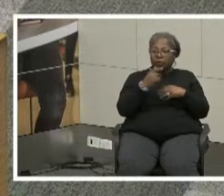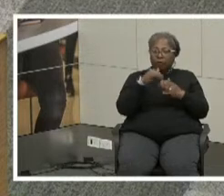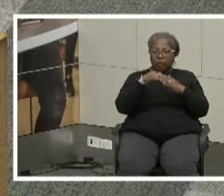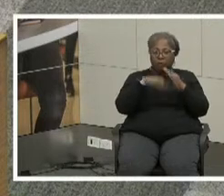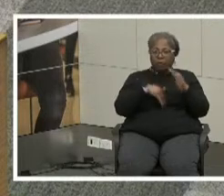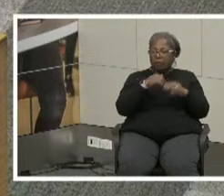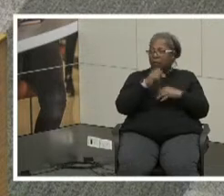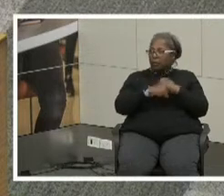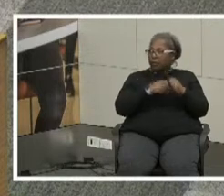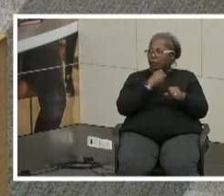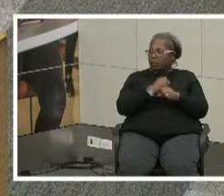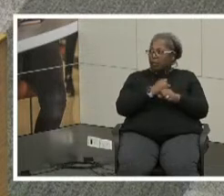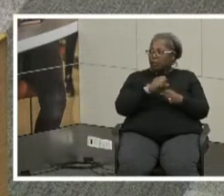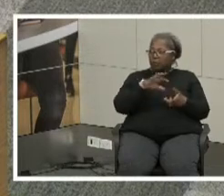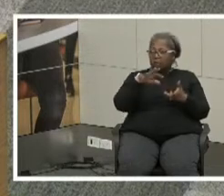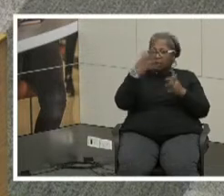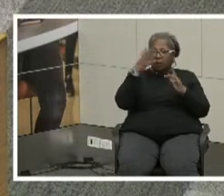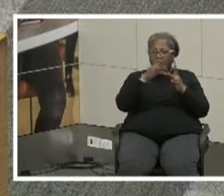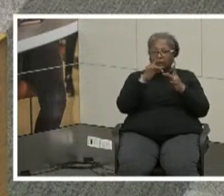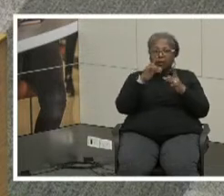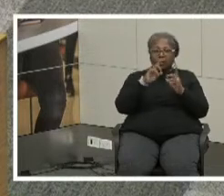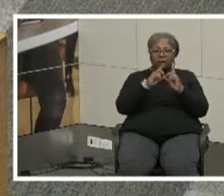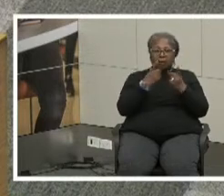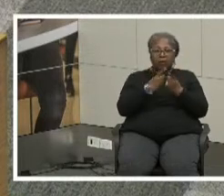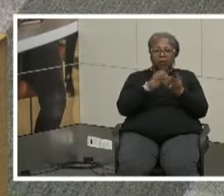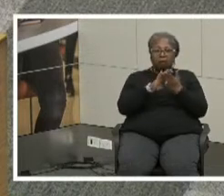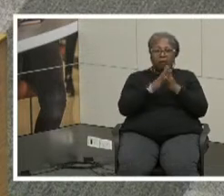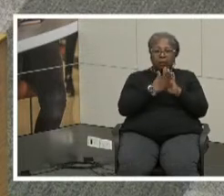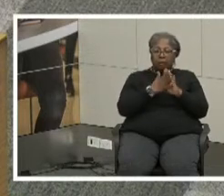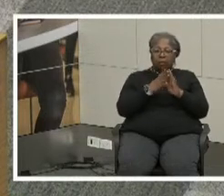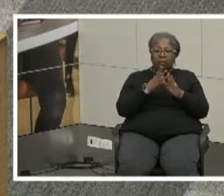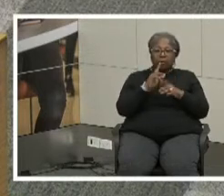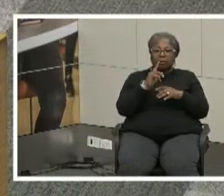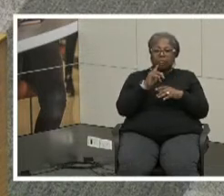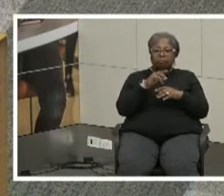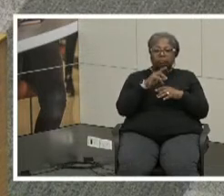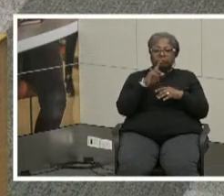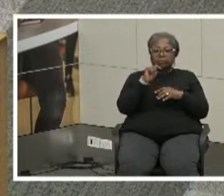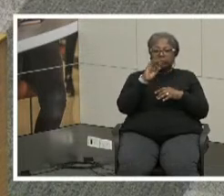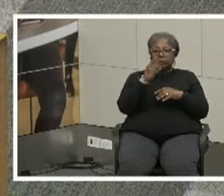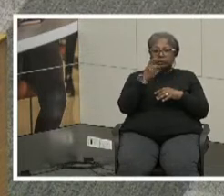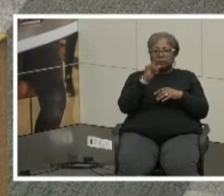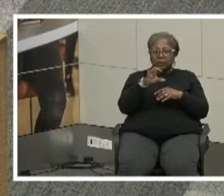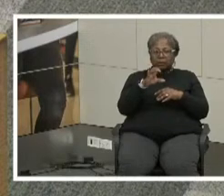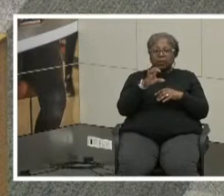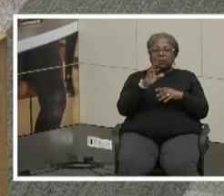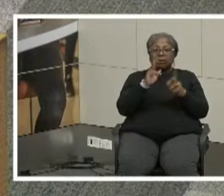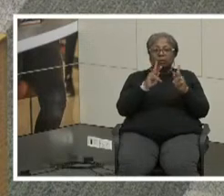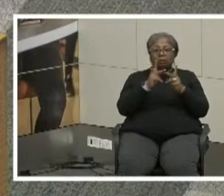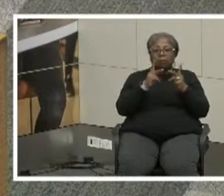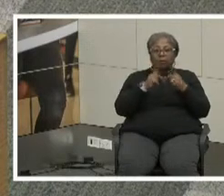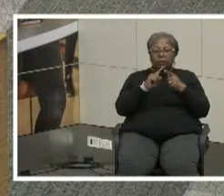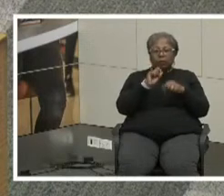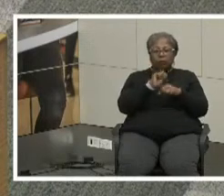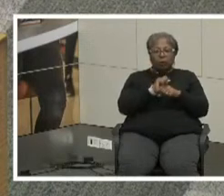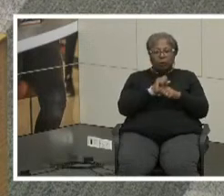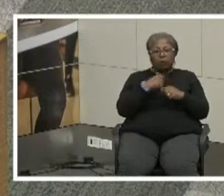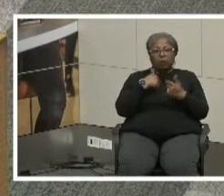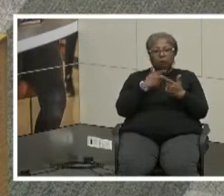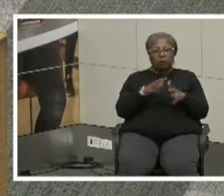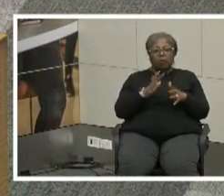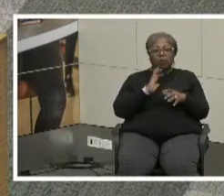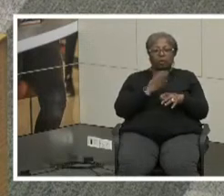year under chaotic leadership the district has become a toxic place to work we are losing our best employees following the